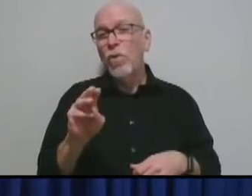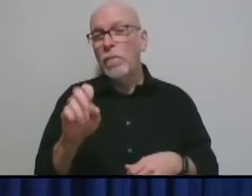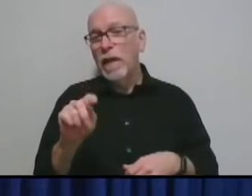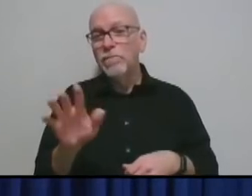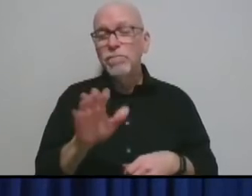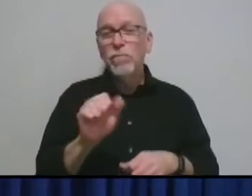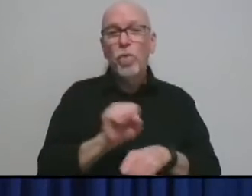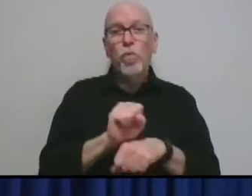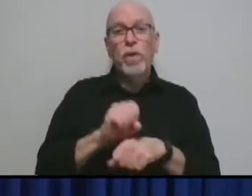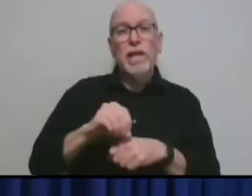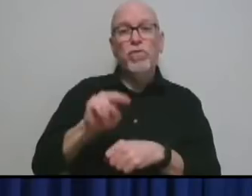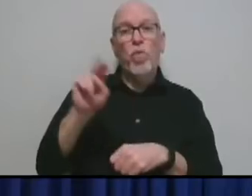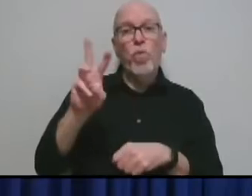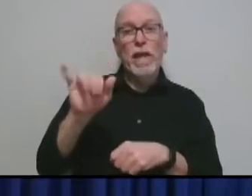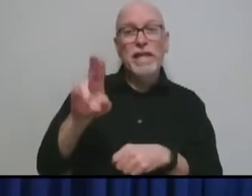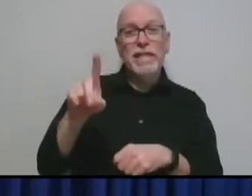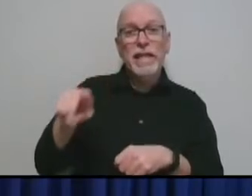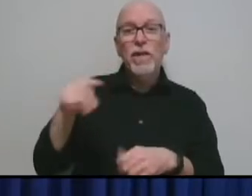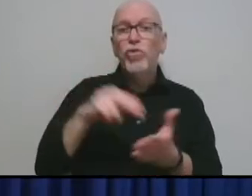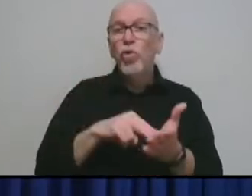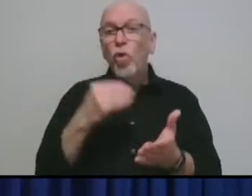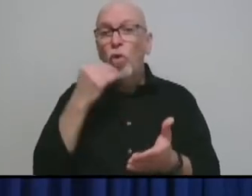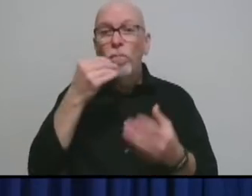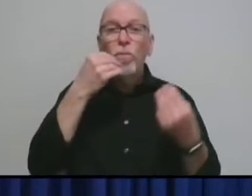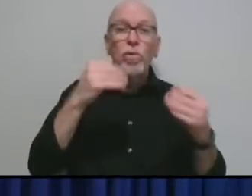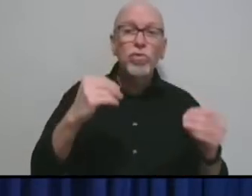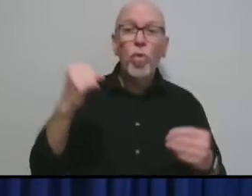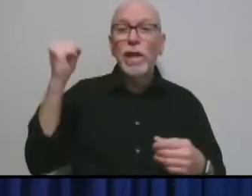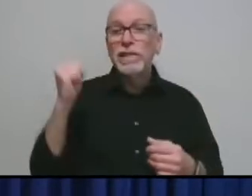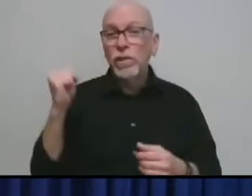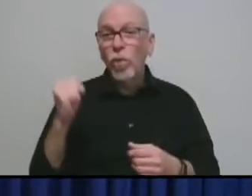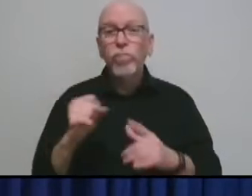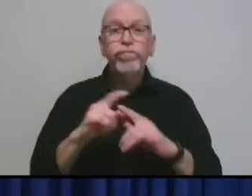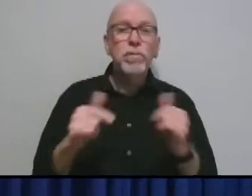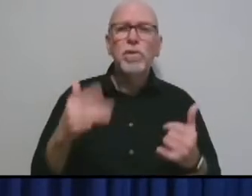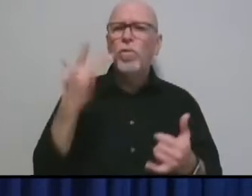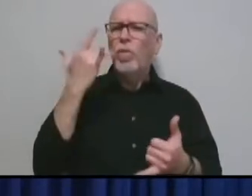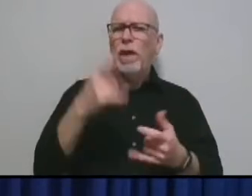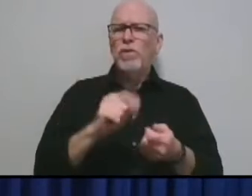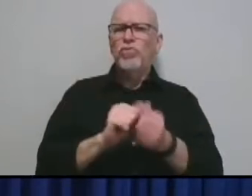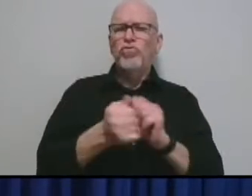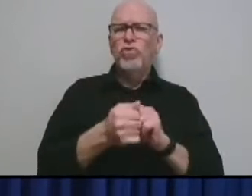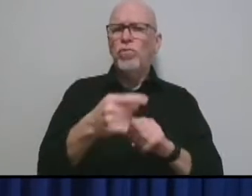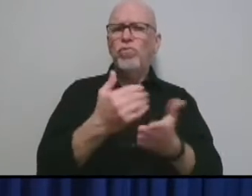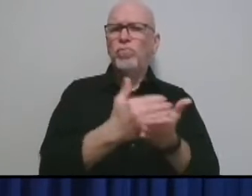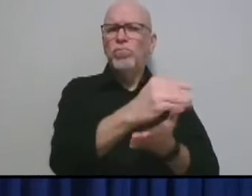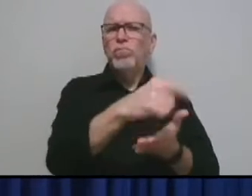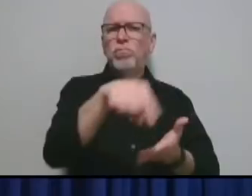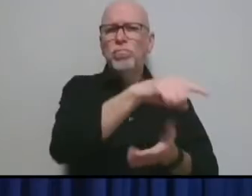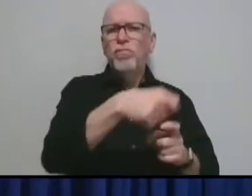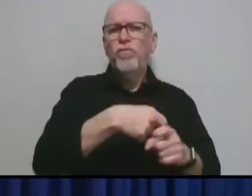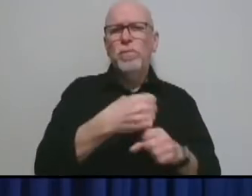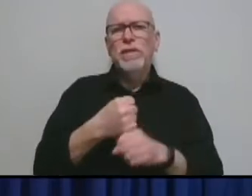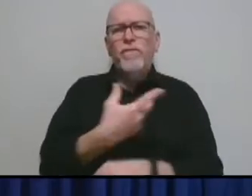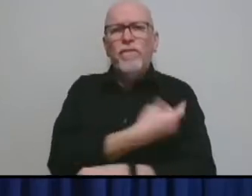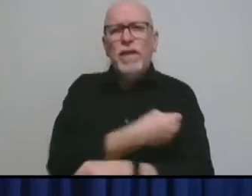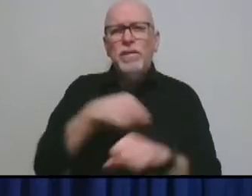Northwest Indiana, nursing homes, grocery stores, casinos, why was the change made to exclude those people from obtaining a